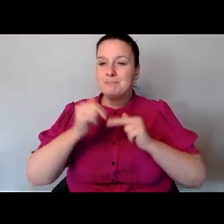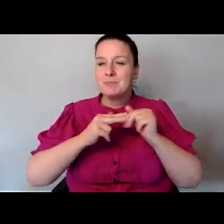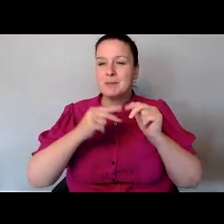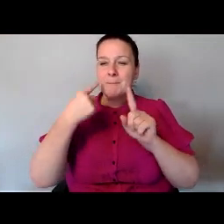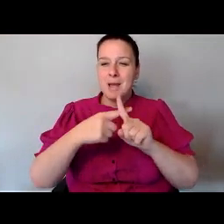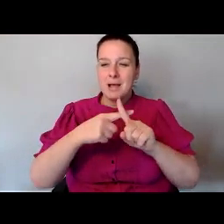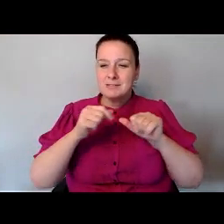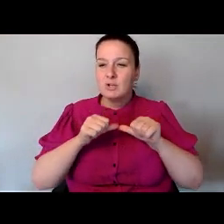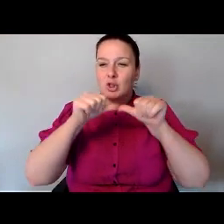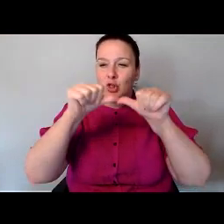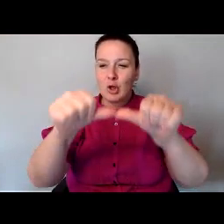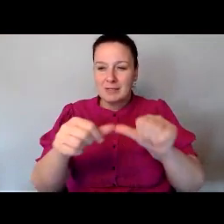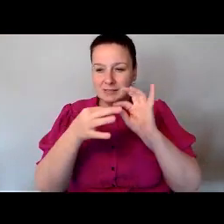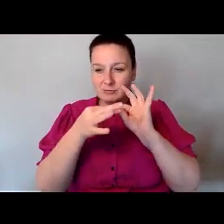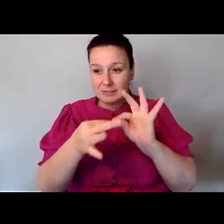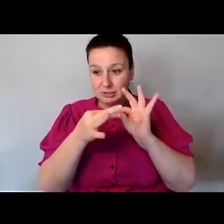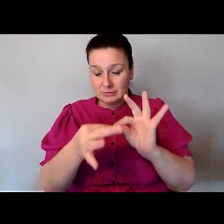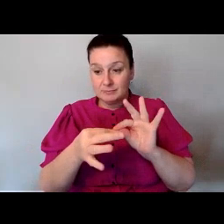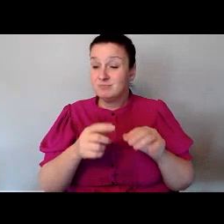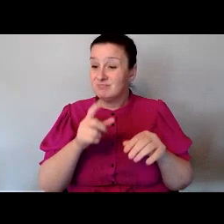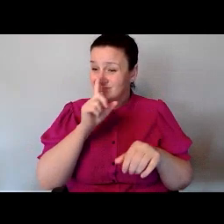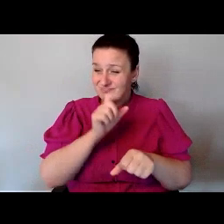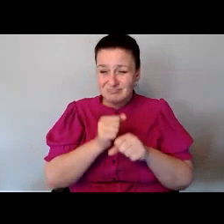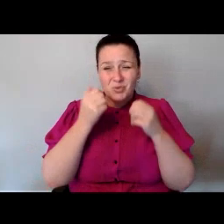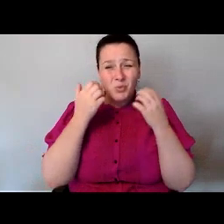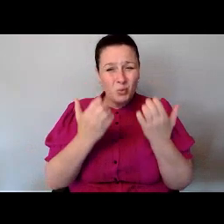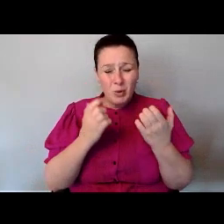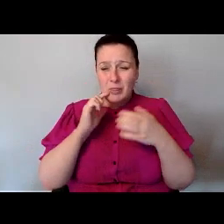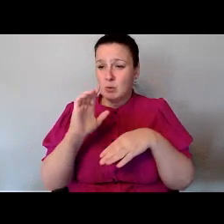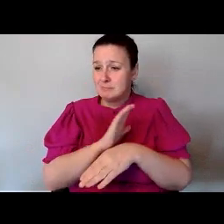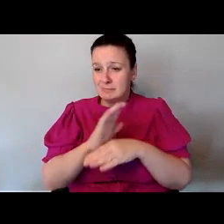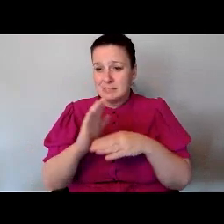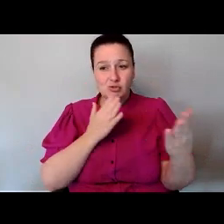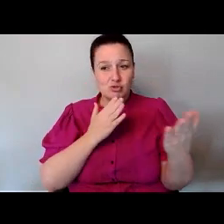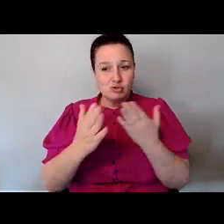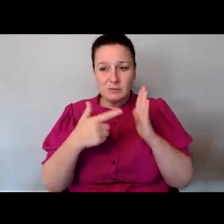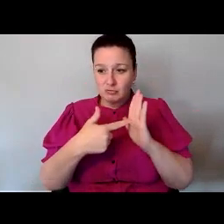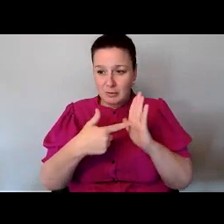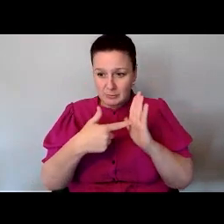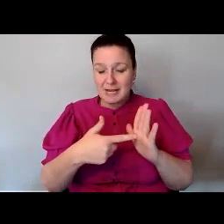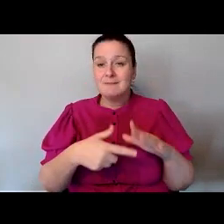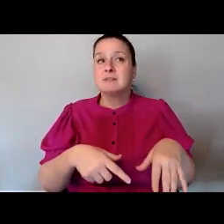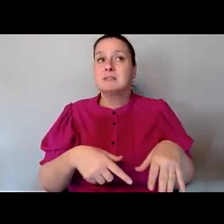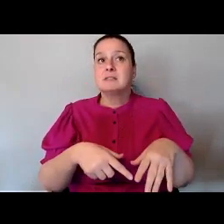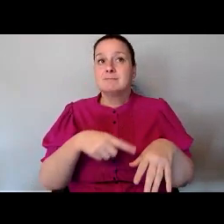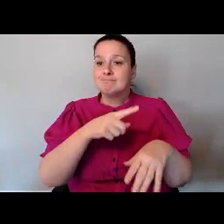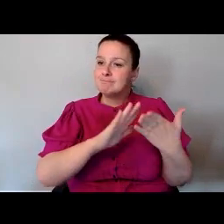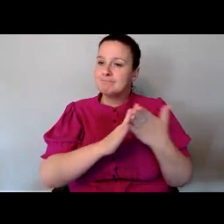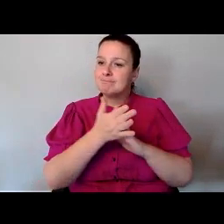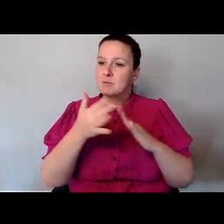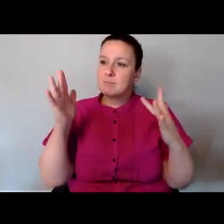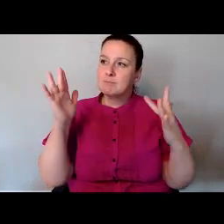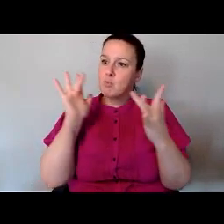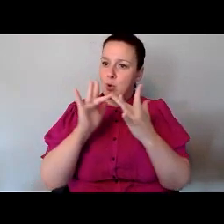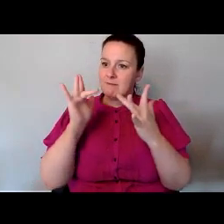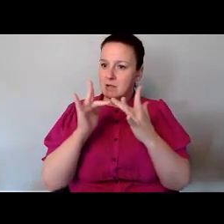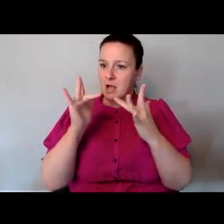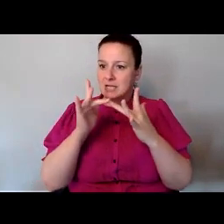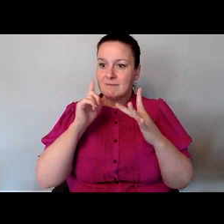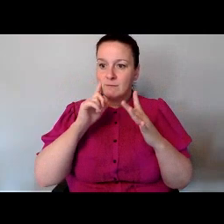And so we really want those business services representatives to be that point of contact for